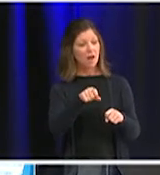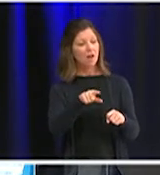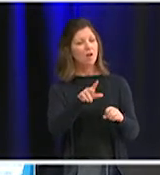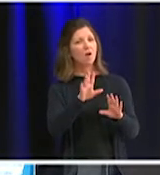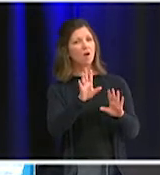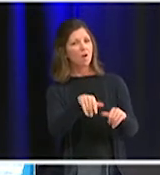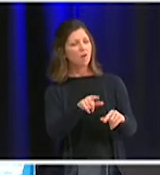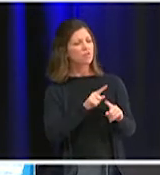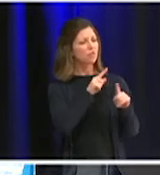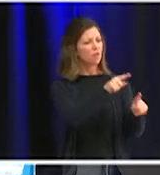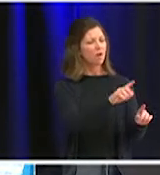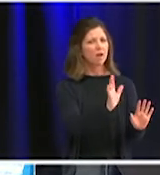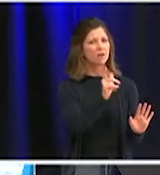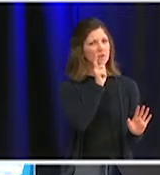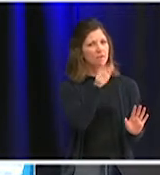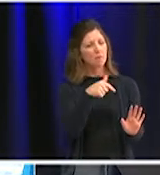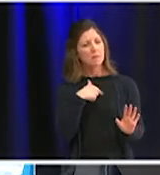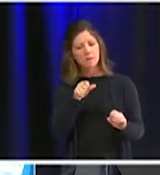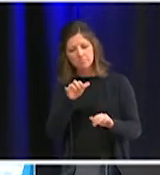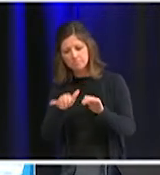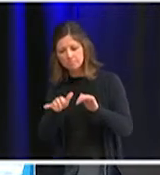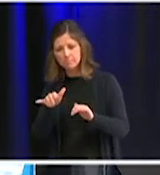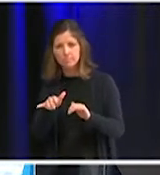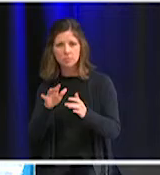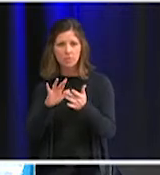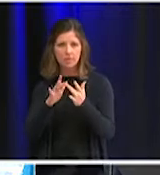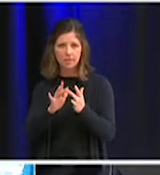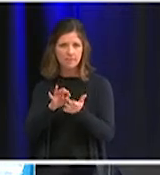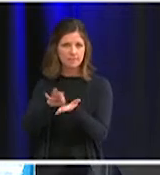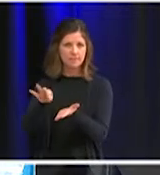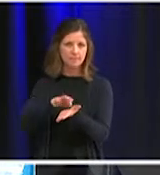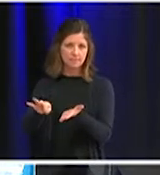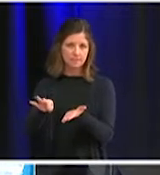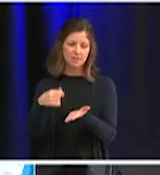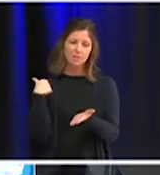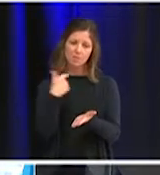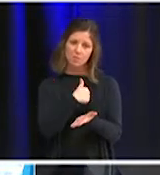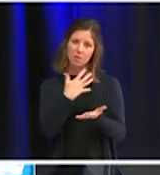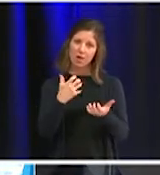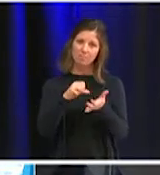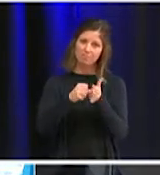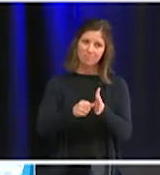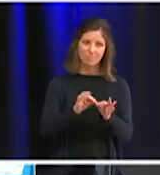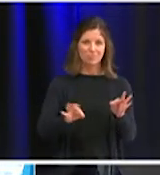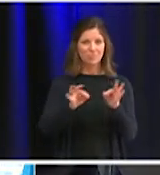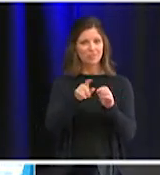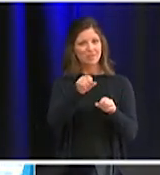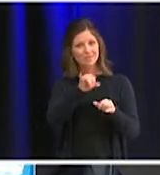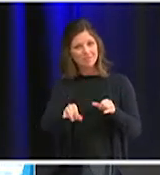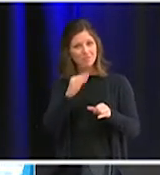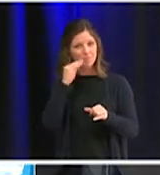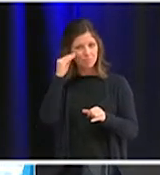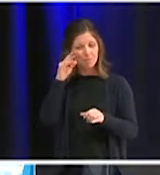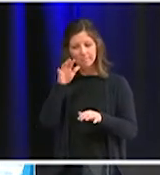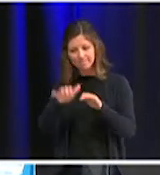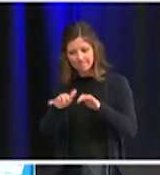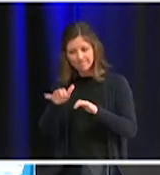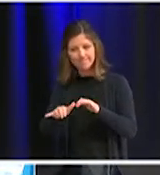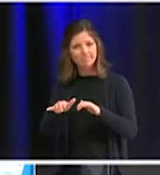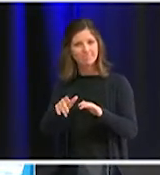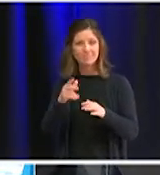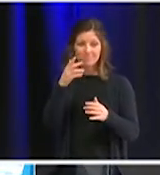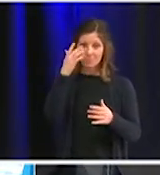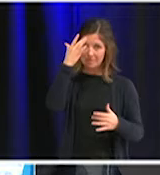we're trying to stress that in light of what we're going through with the virus, so you don't have to come out and make those things. You can do it